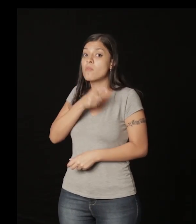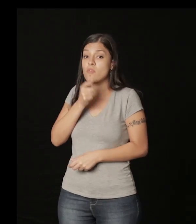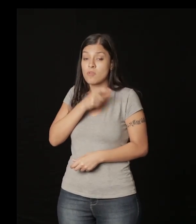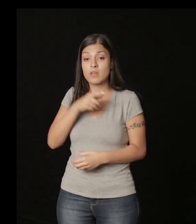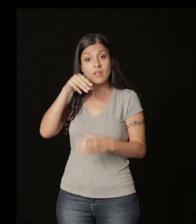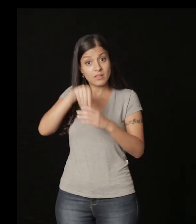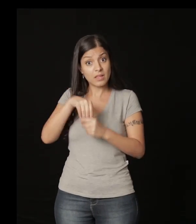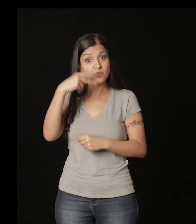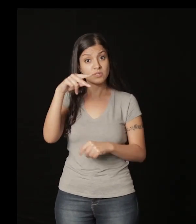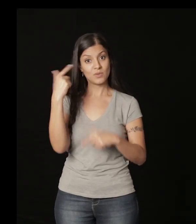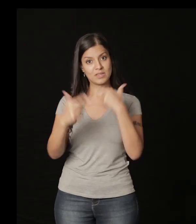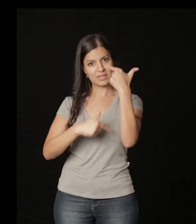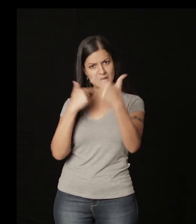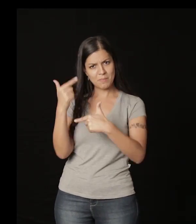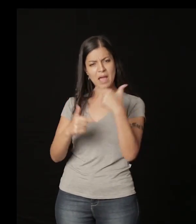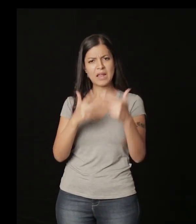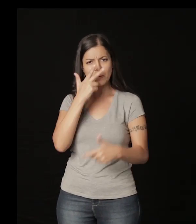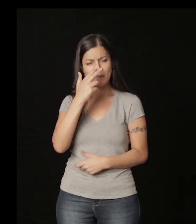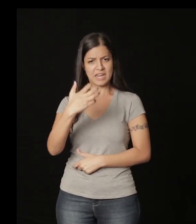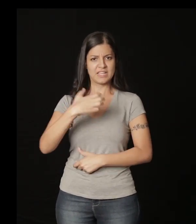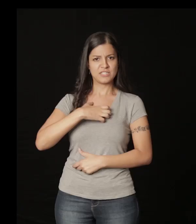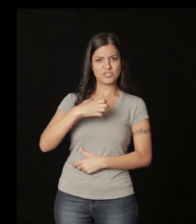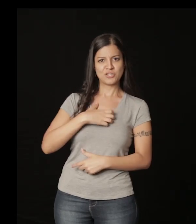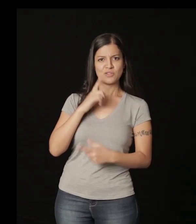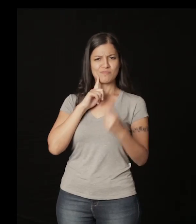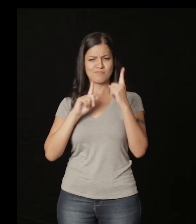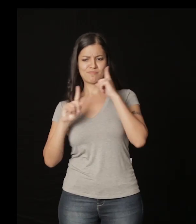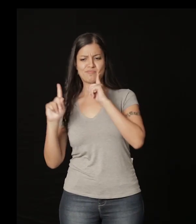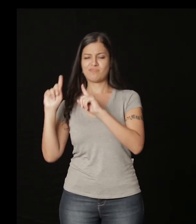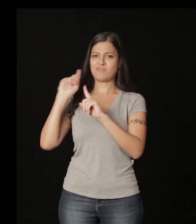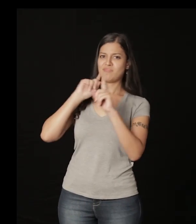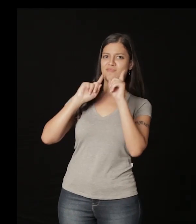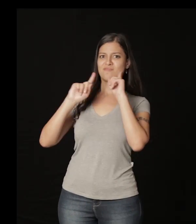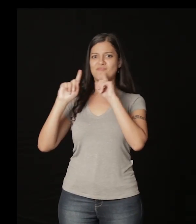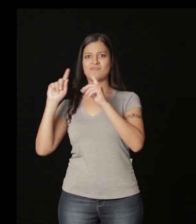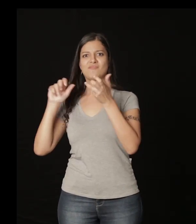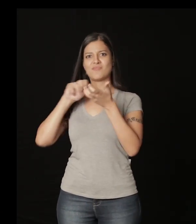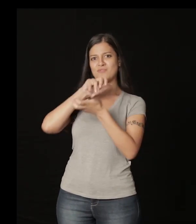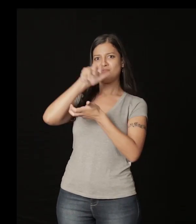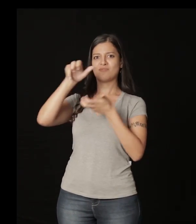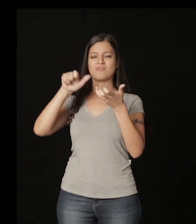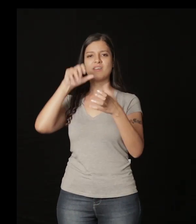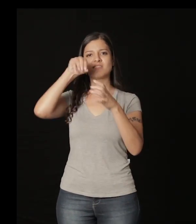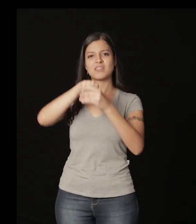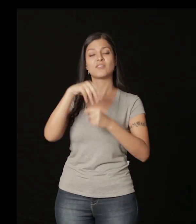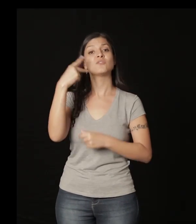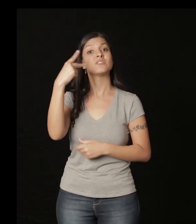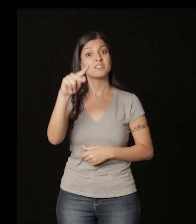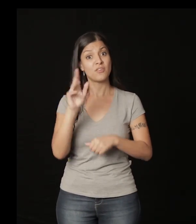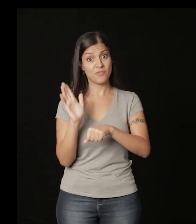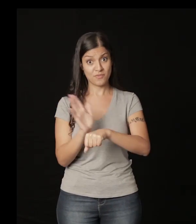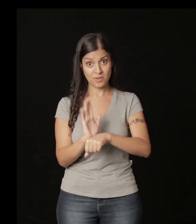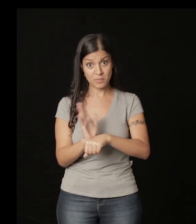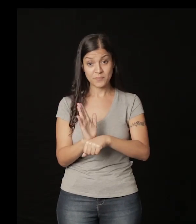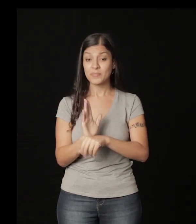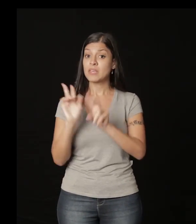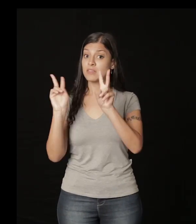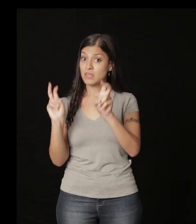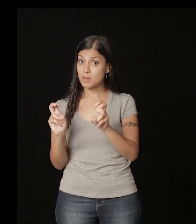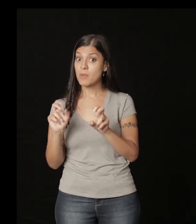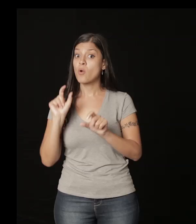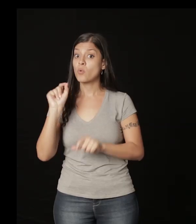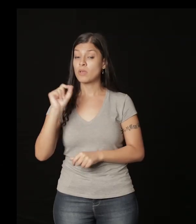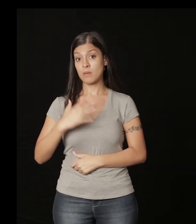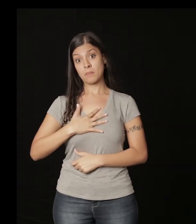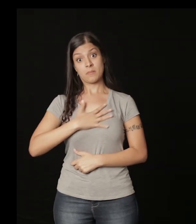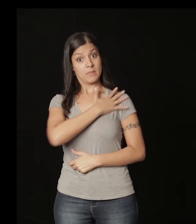trabalho, esse elemento anárquico que é introduzido dentro de um filme que você está vendo uma ordem militar,